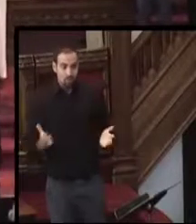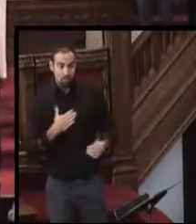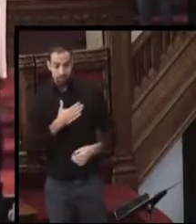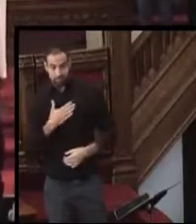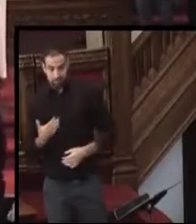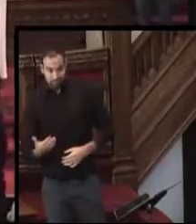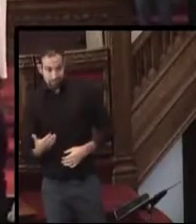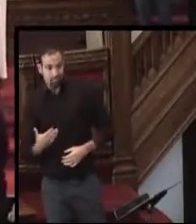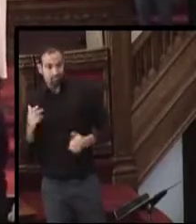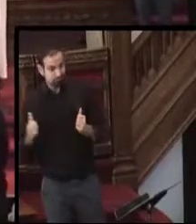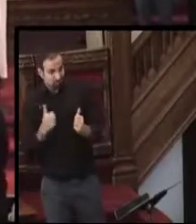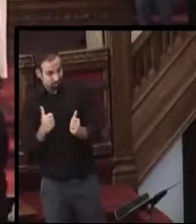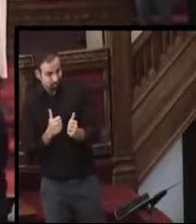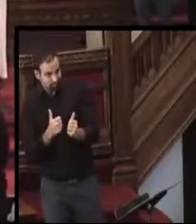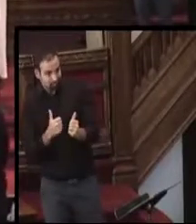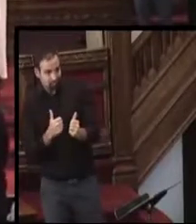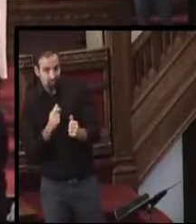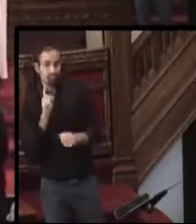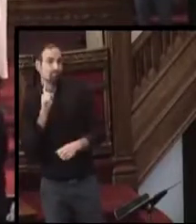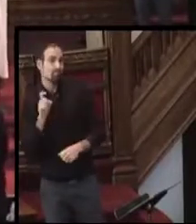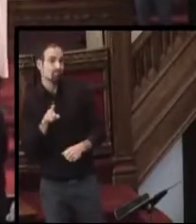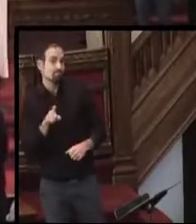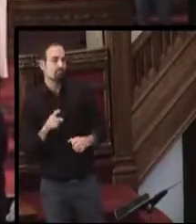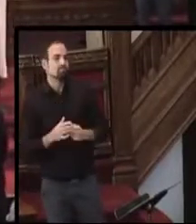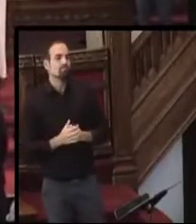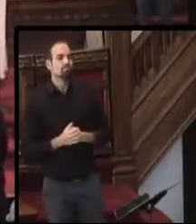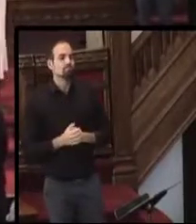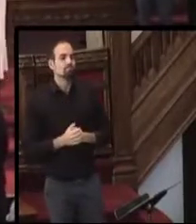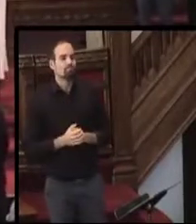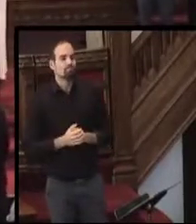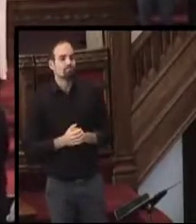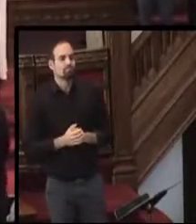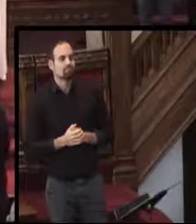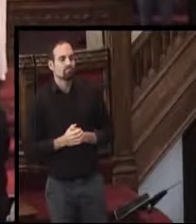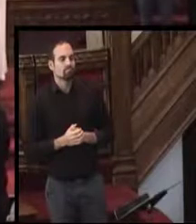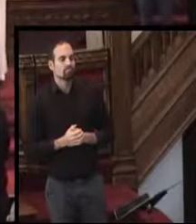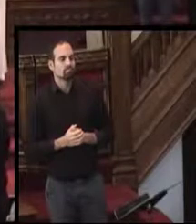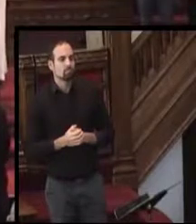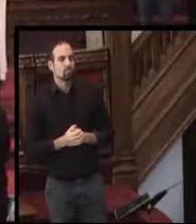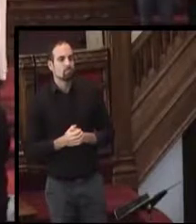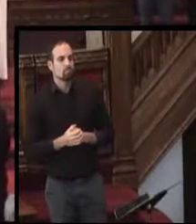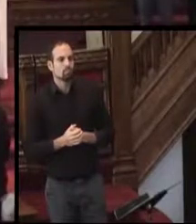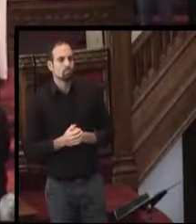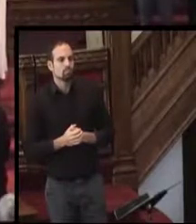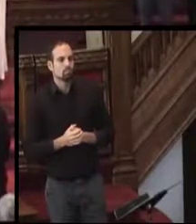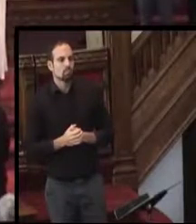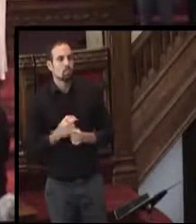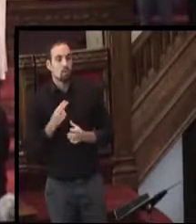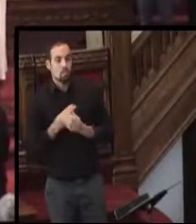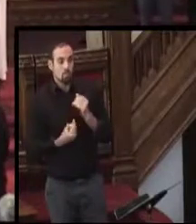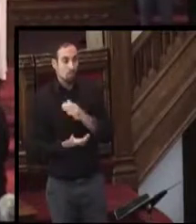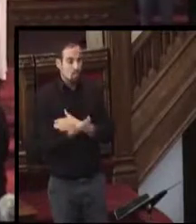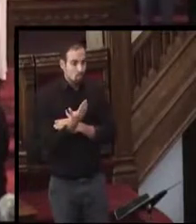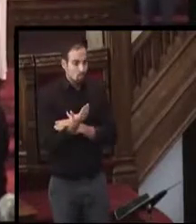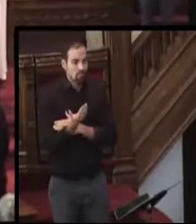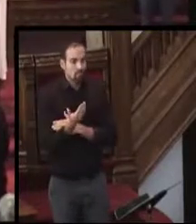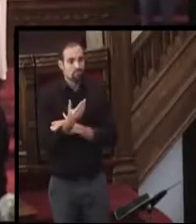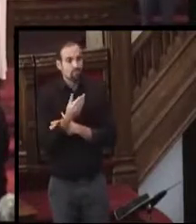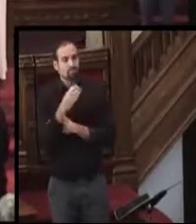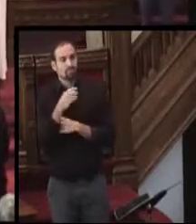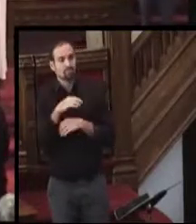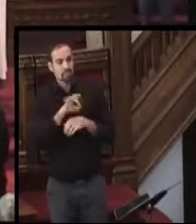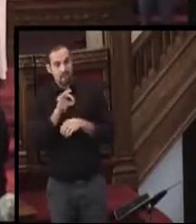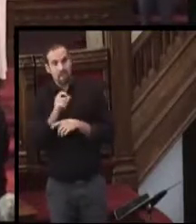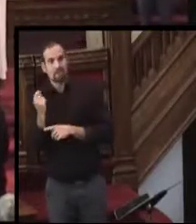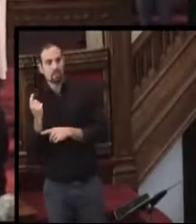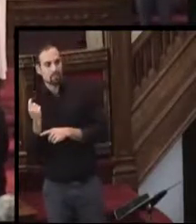You know, I don't want to sound trite. I've been, both of the services today, been just so full of memories of my mom